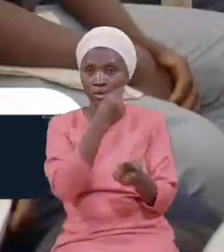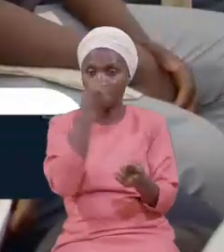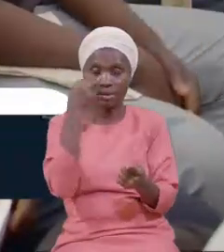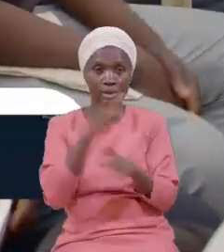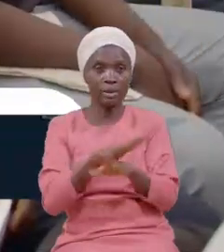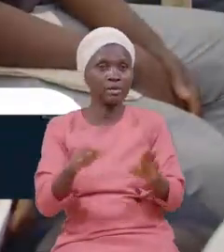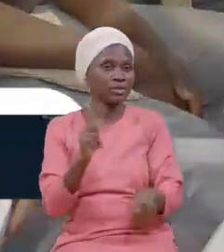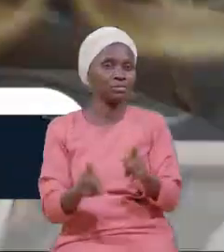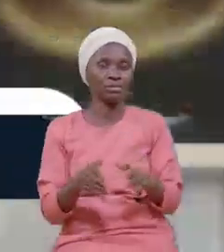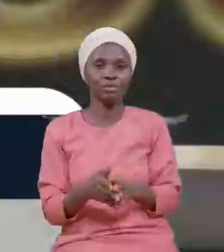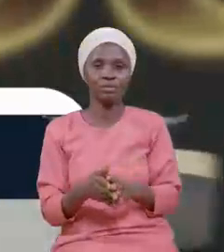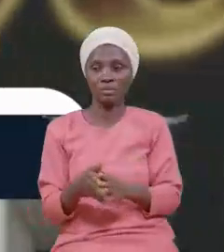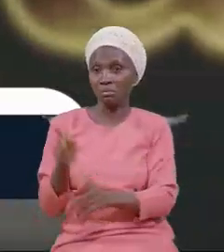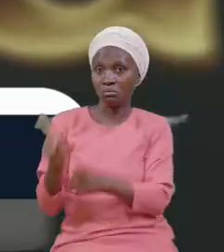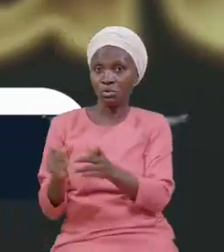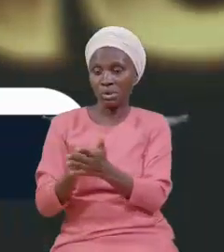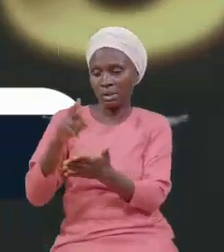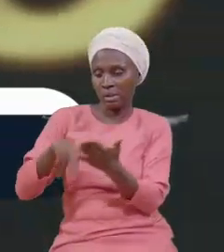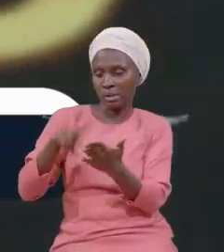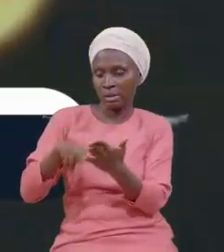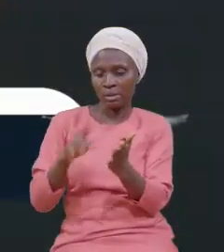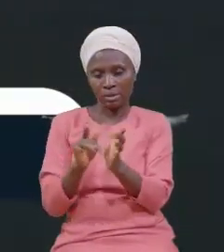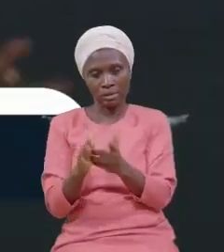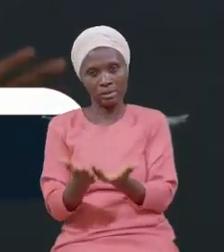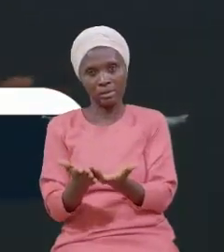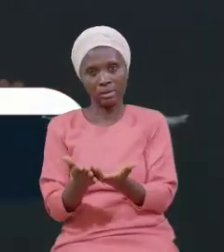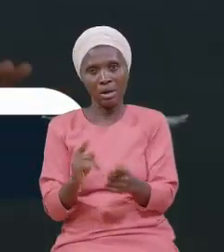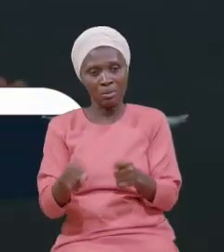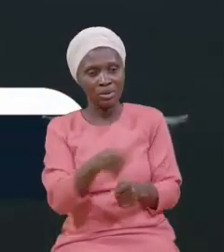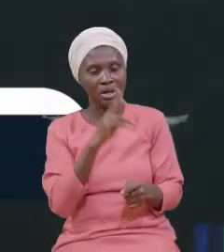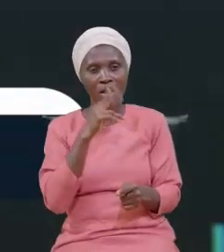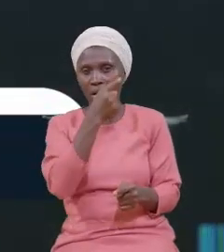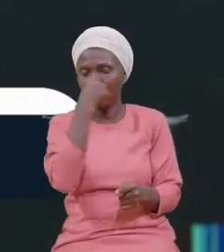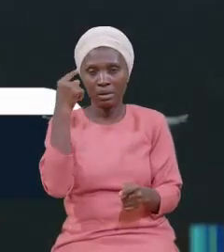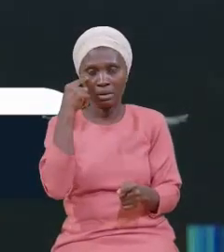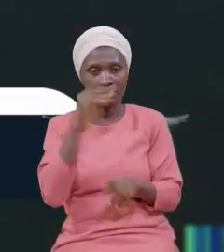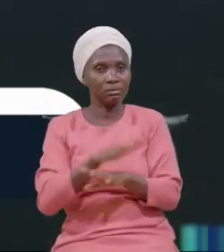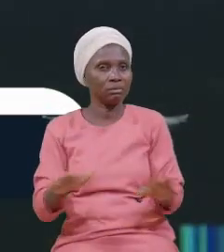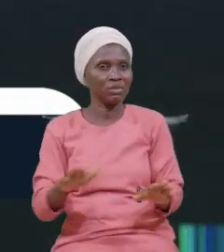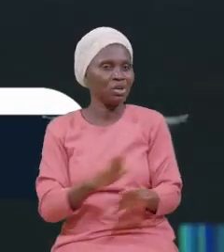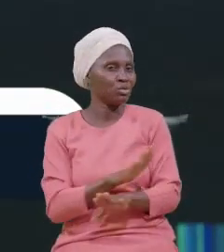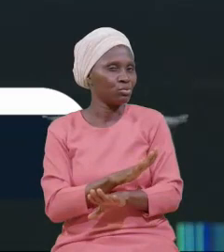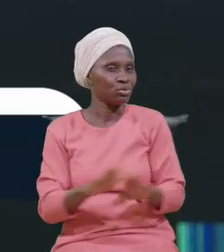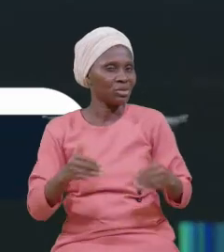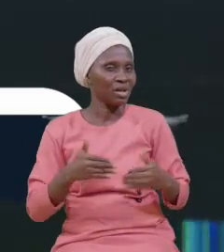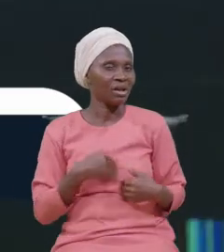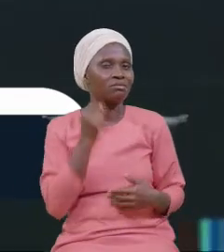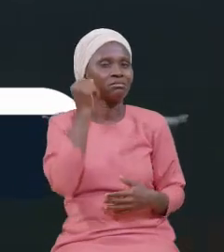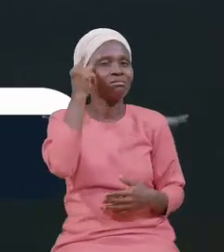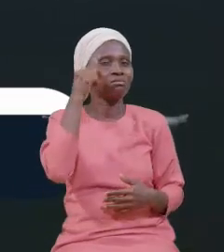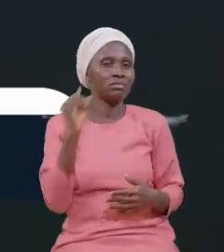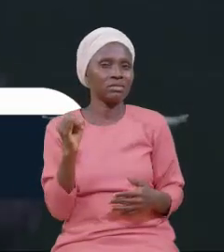read the scriptures, the sightless, they're without perception, they're